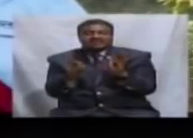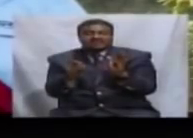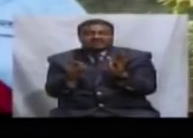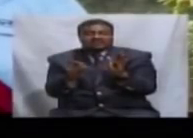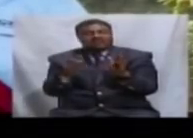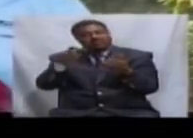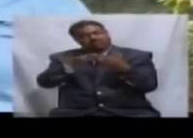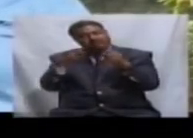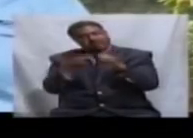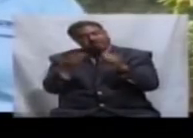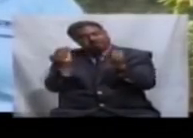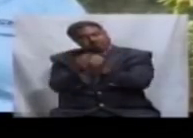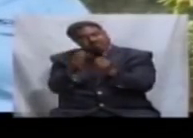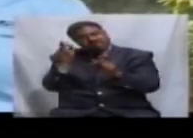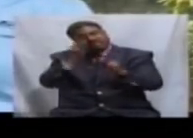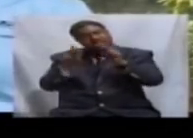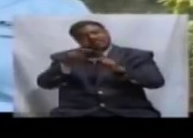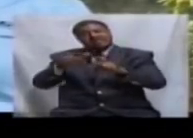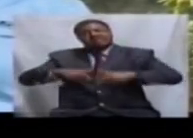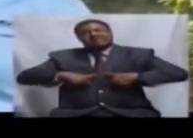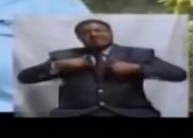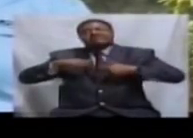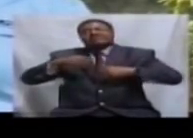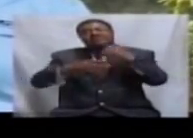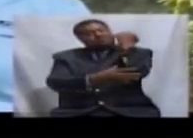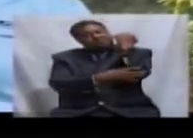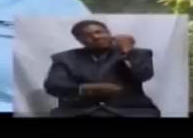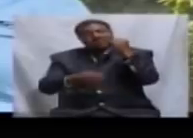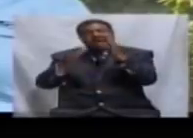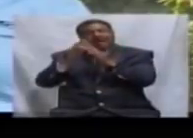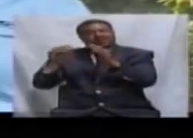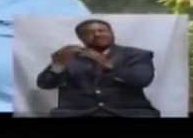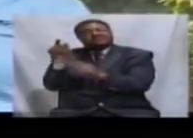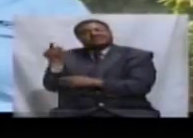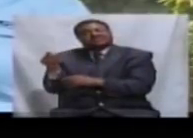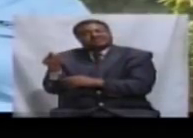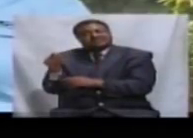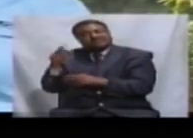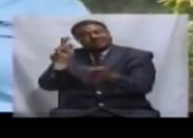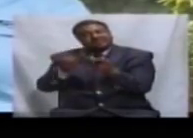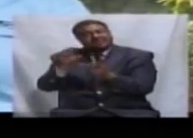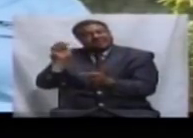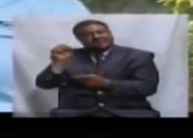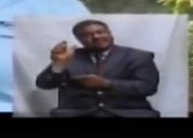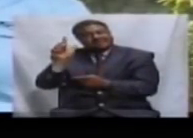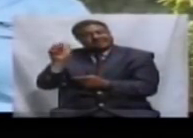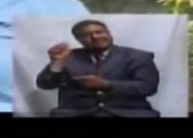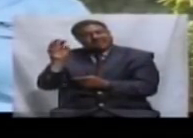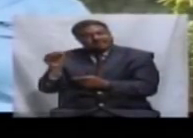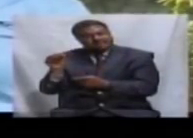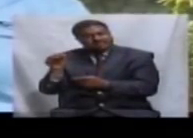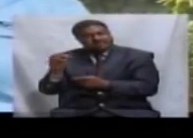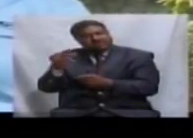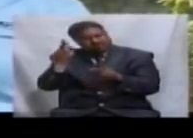people living in slums, and also to make sure that every person has decent